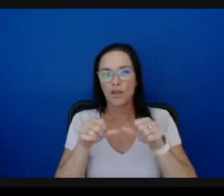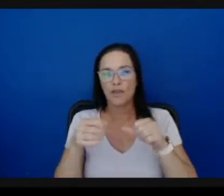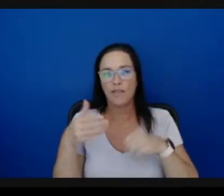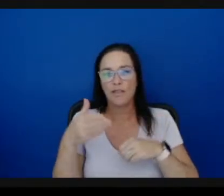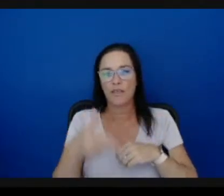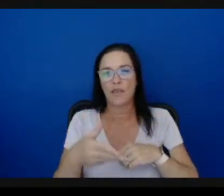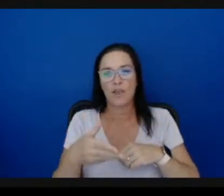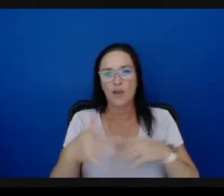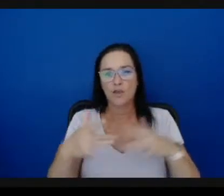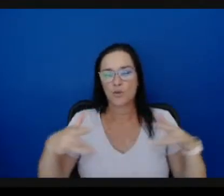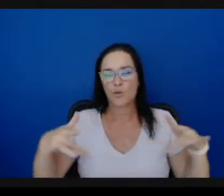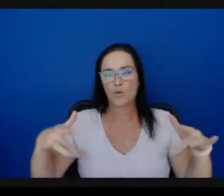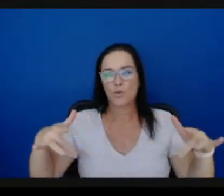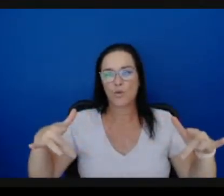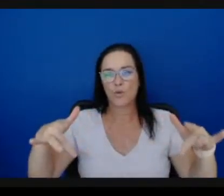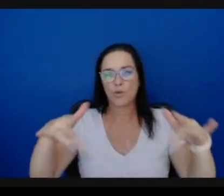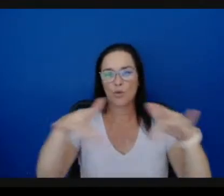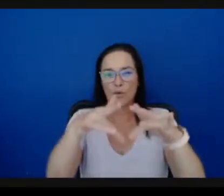desolate.